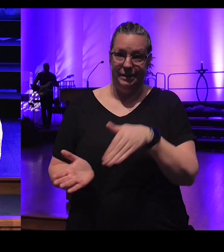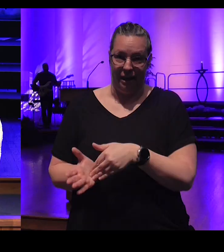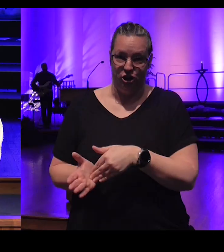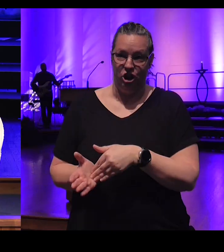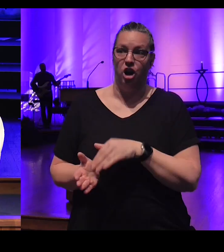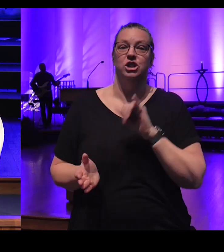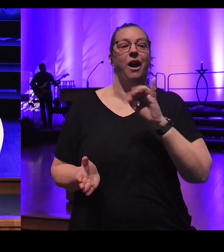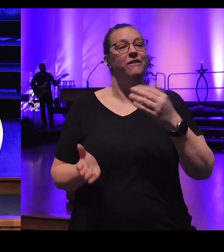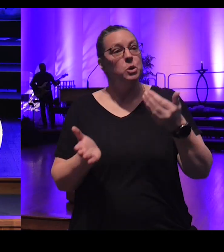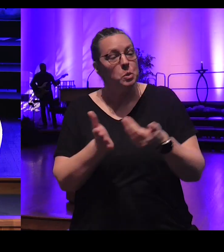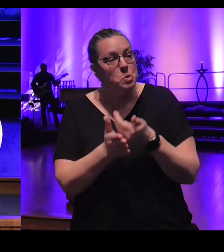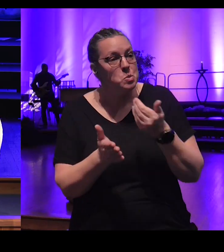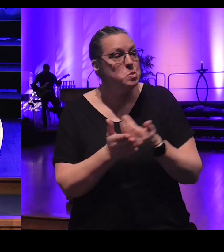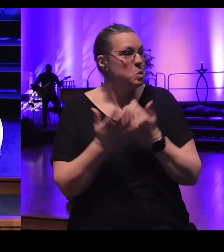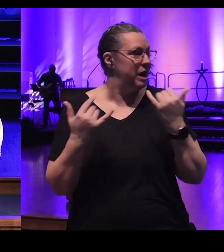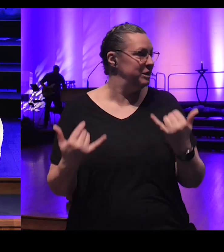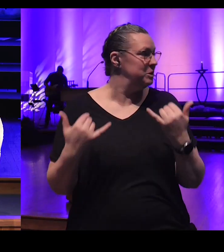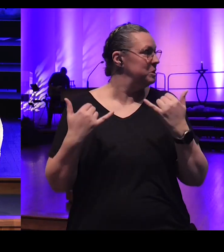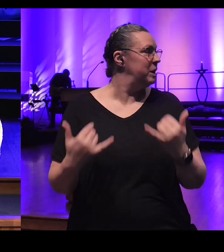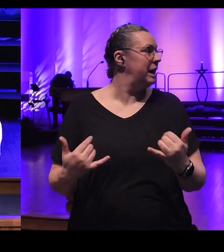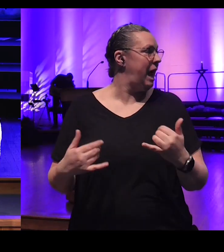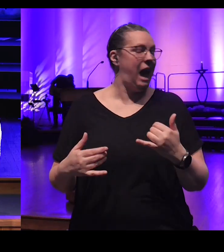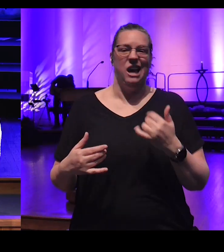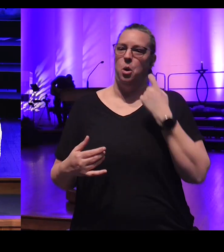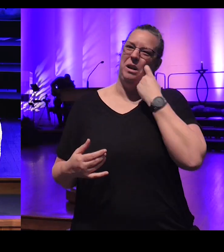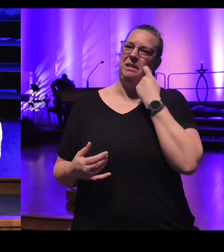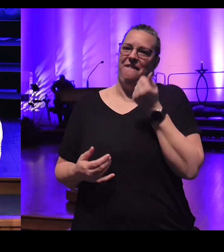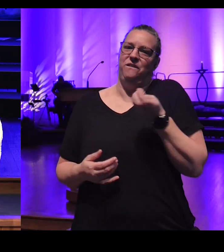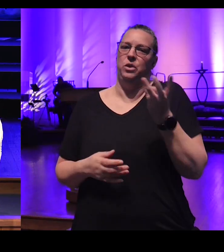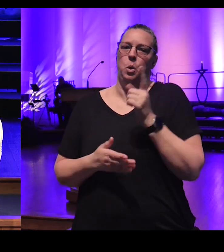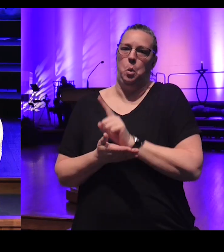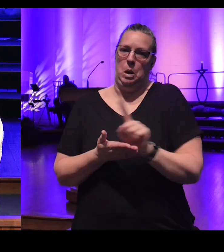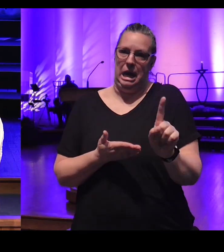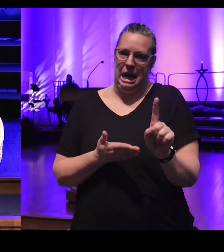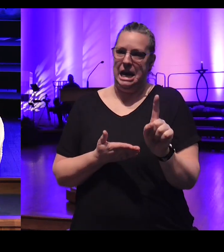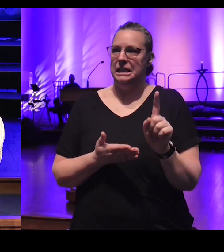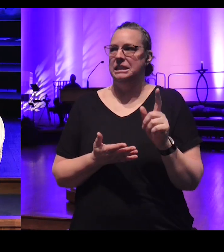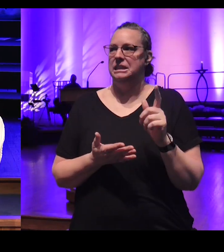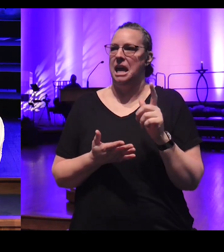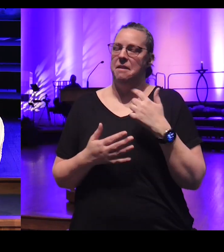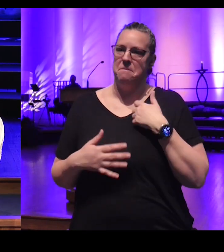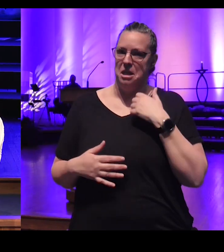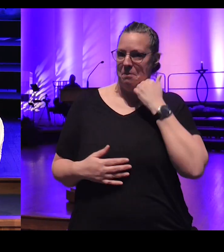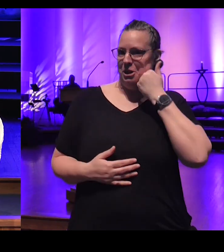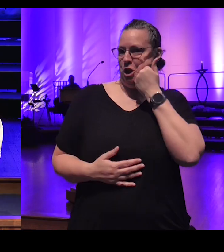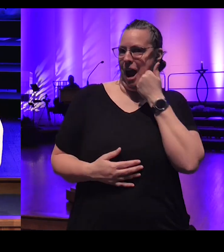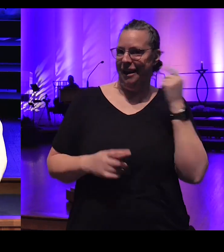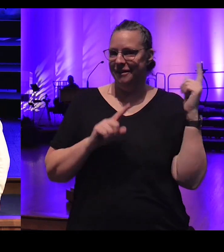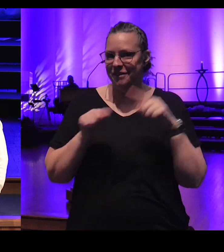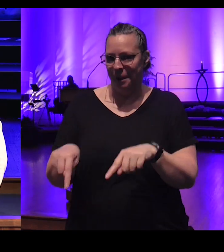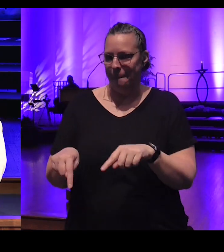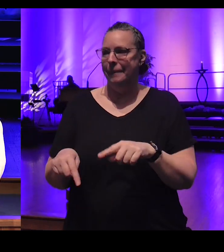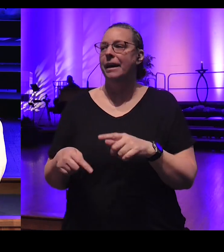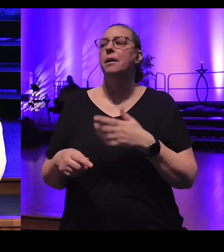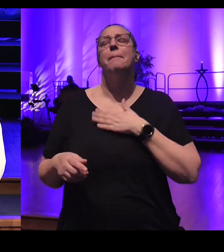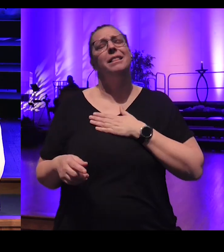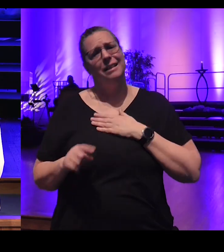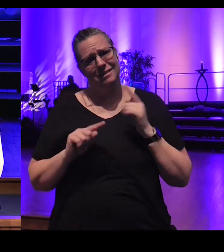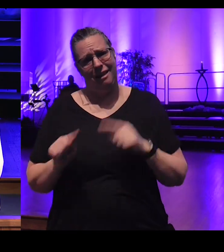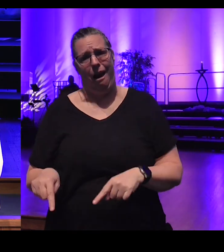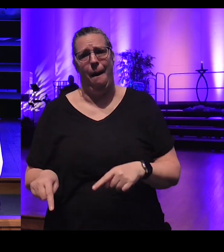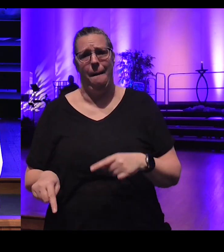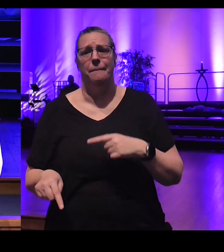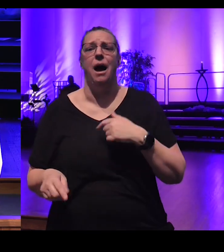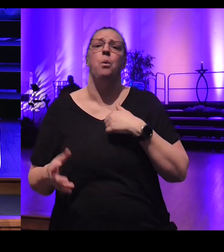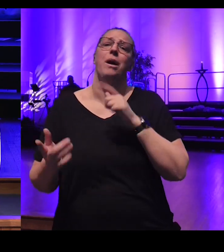if you are new today or within the last few weeks and you've been a little bashful about coming to the Welcome Center, please come by. I'll